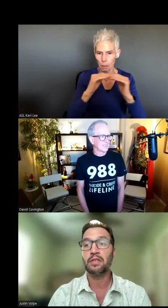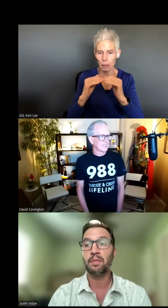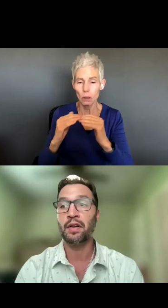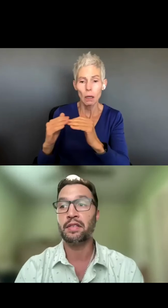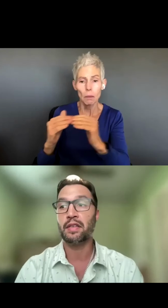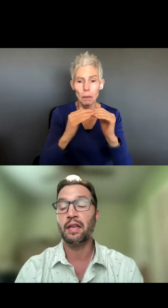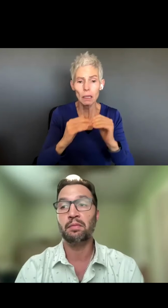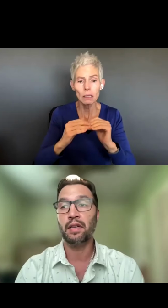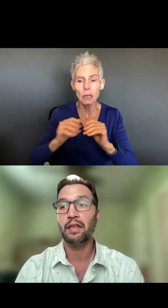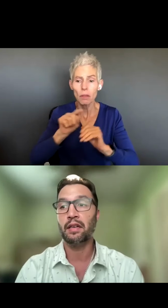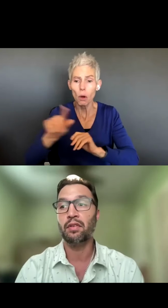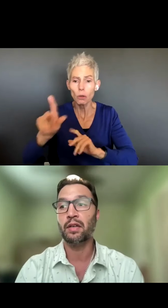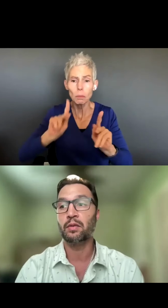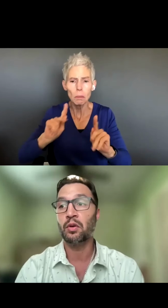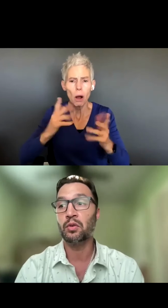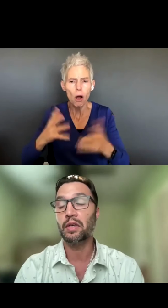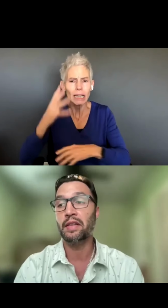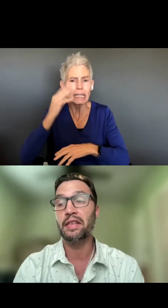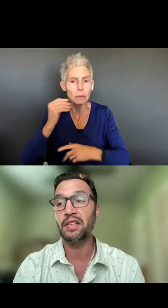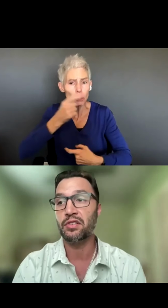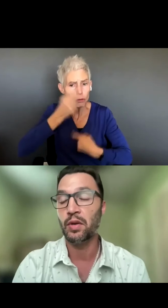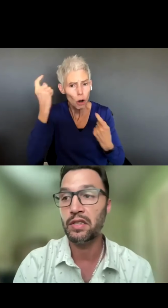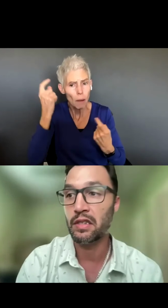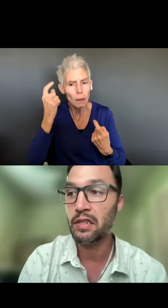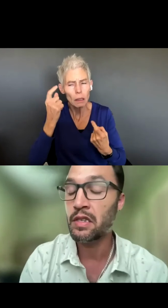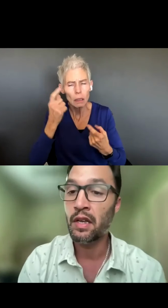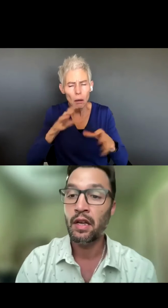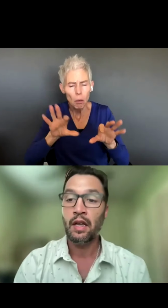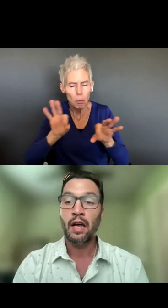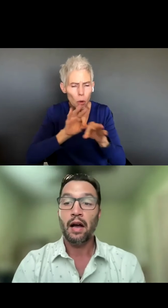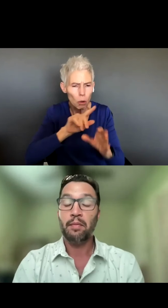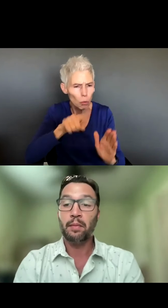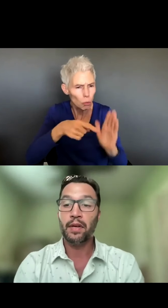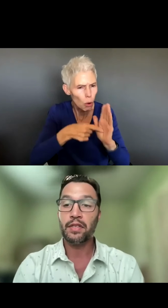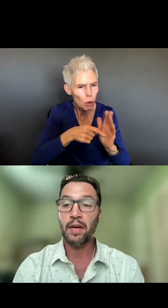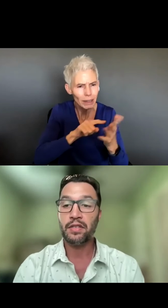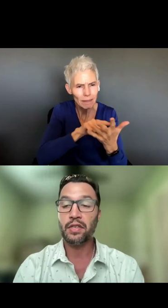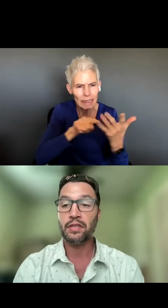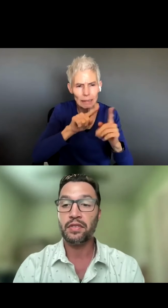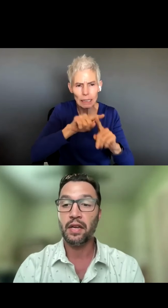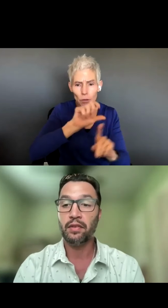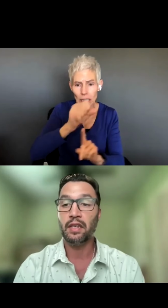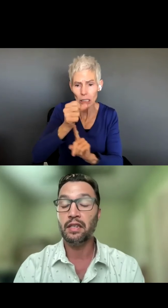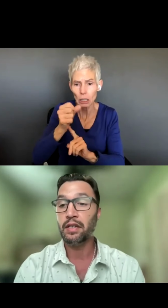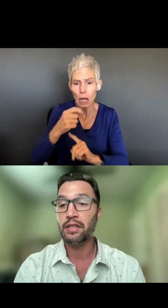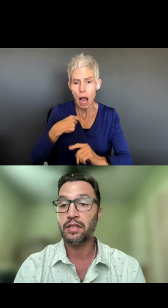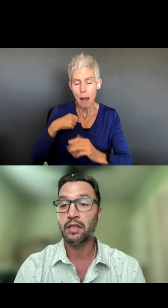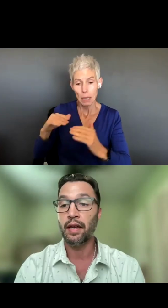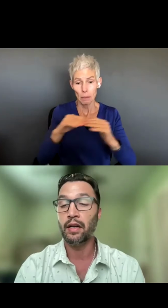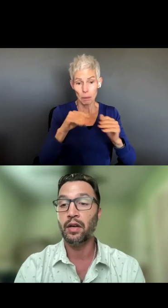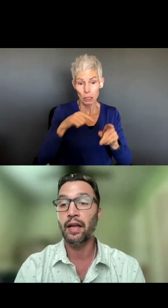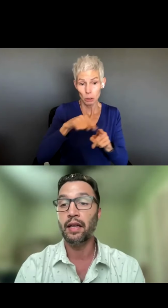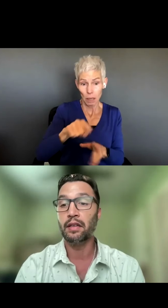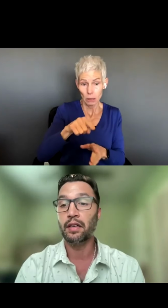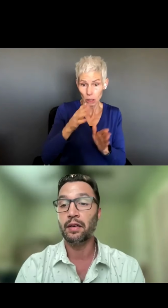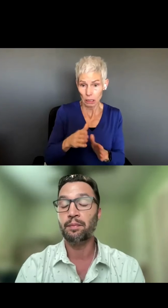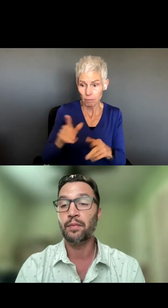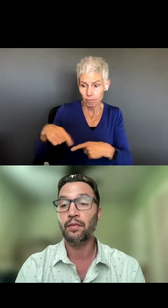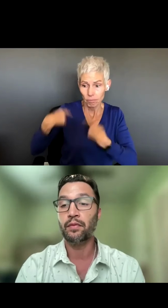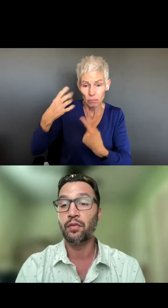lived experience can play a vital role in these situations. I've been a peer specialist for 17 years now,